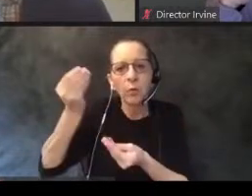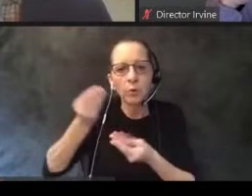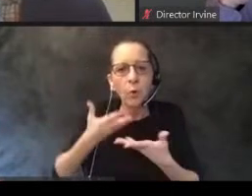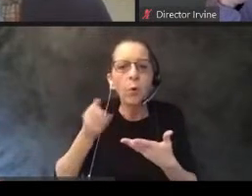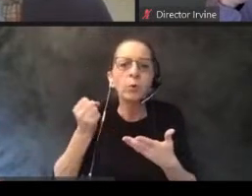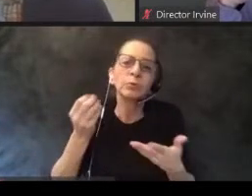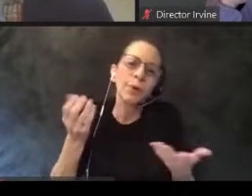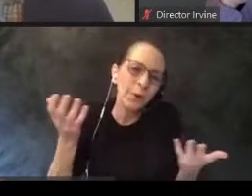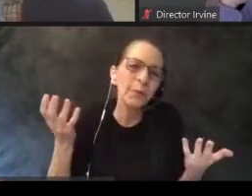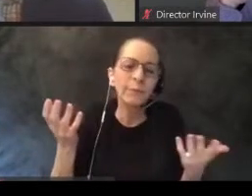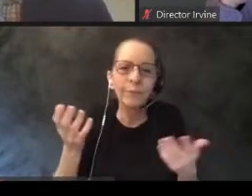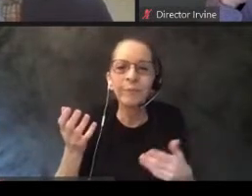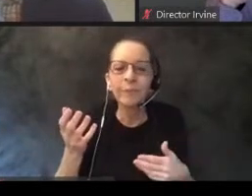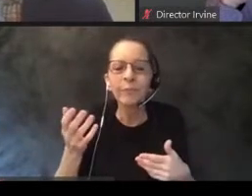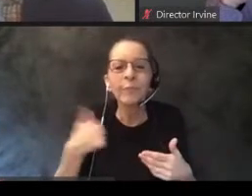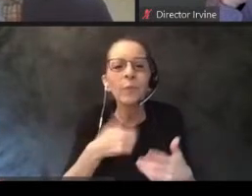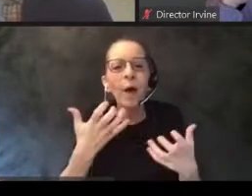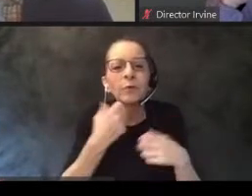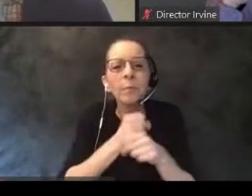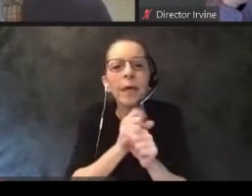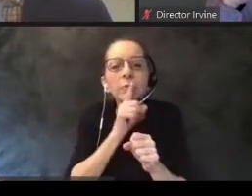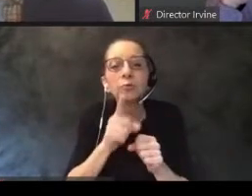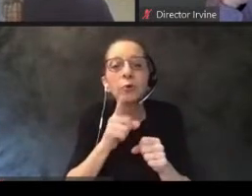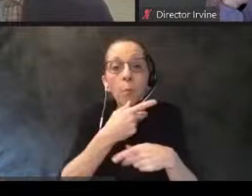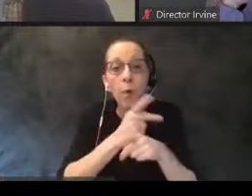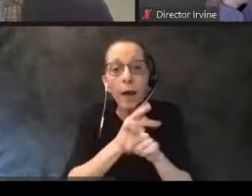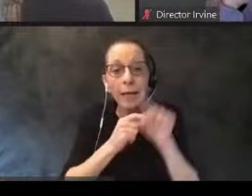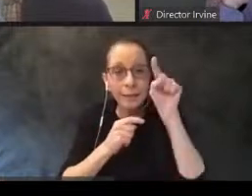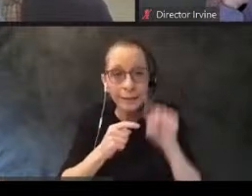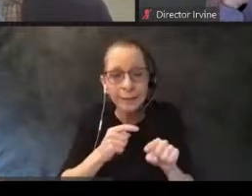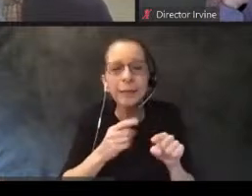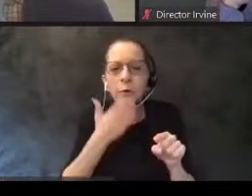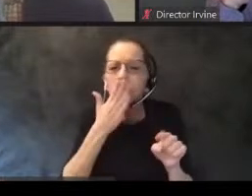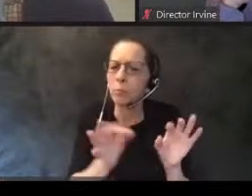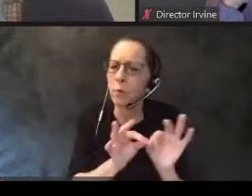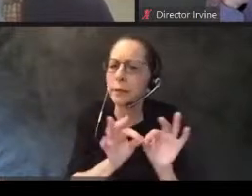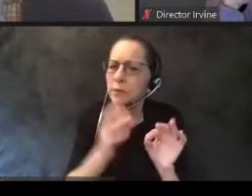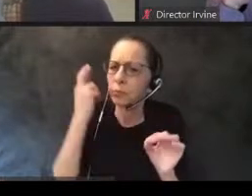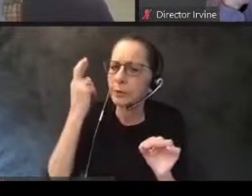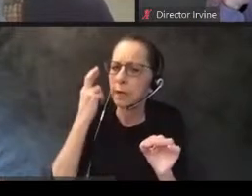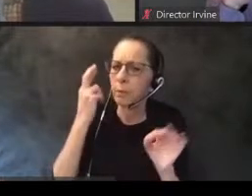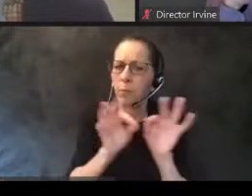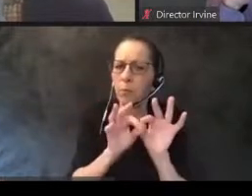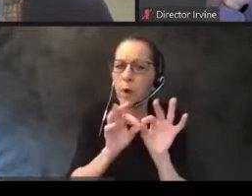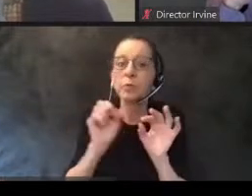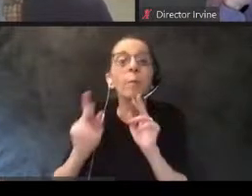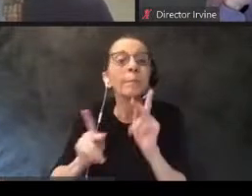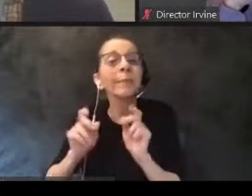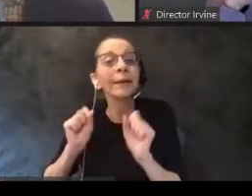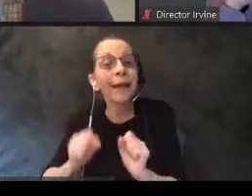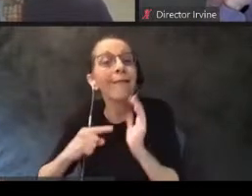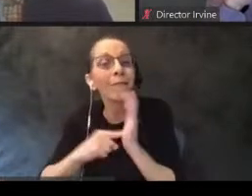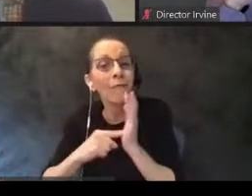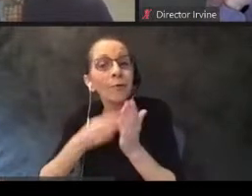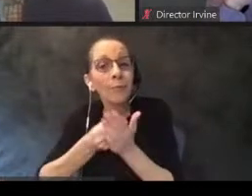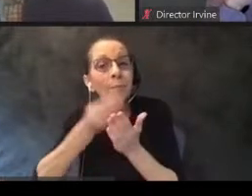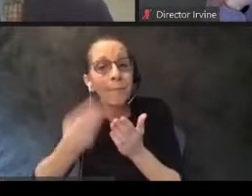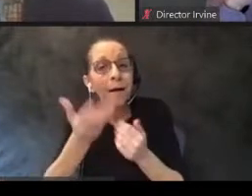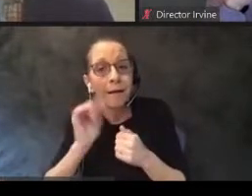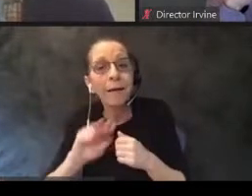just, you know, we want to make sure that the products are reasonably priced so that people are able to purchase